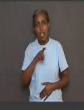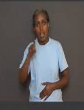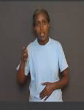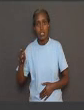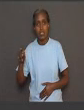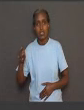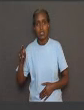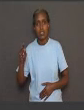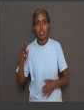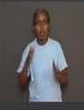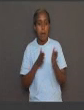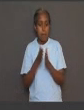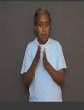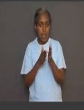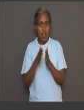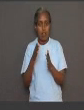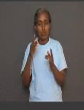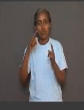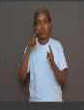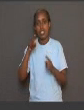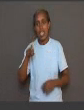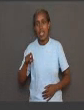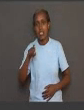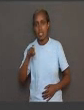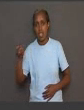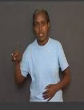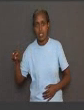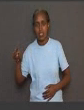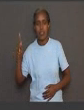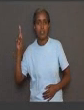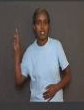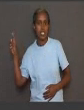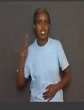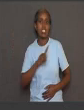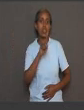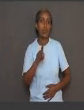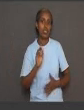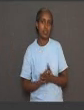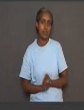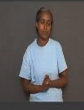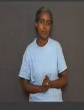is parallel to the x-axis has this equation.